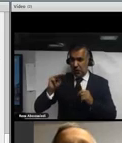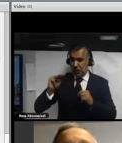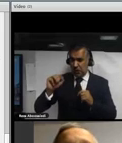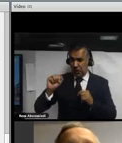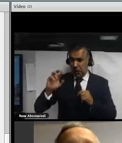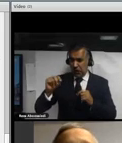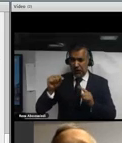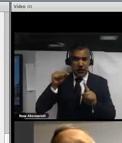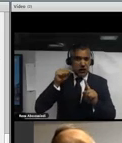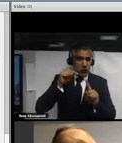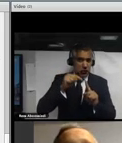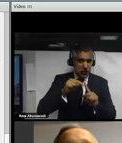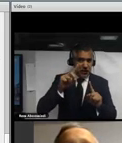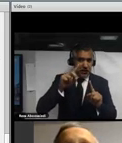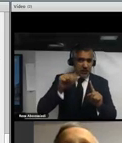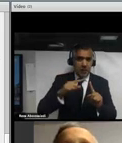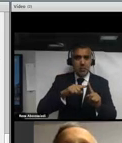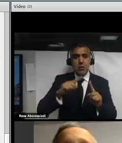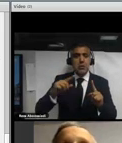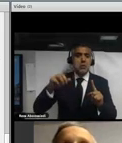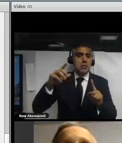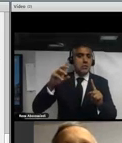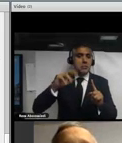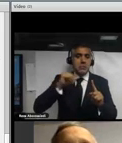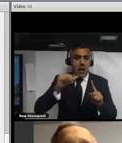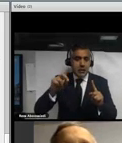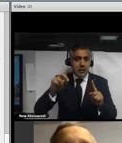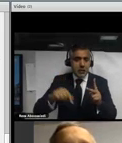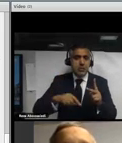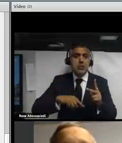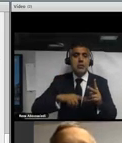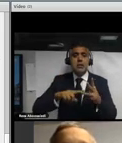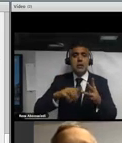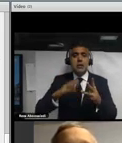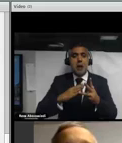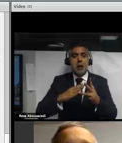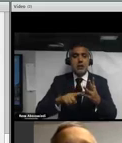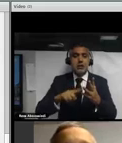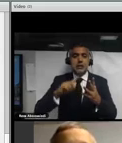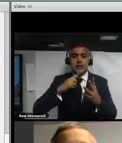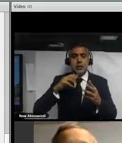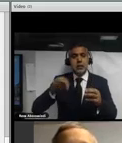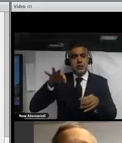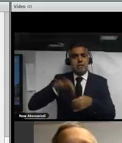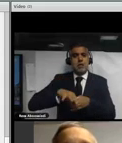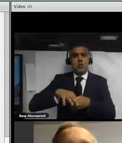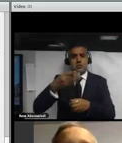not disabled, mildly, moderately, or severely disabled? You can vote now.